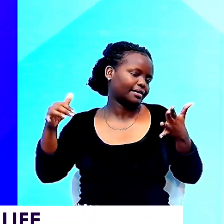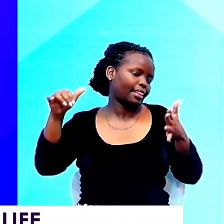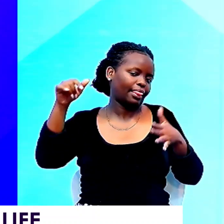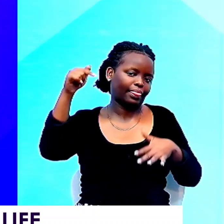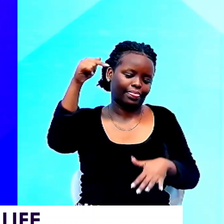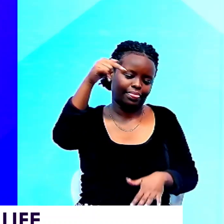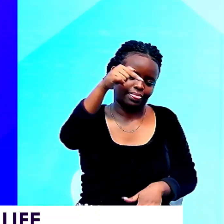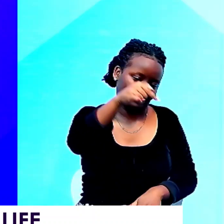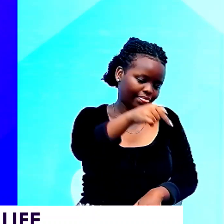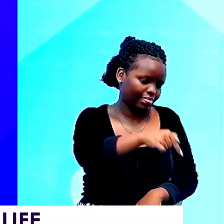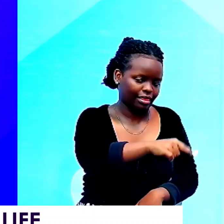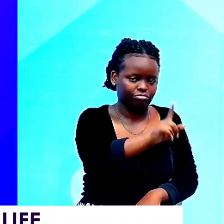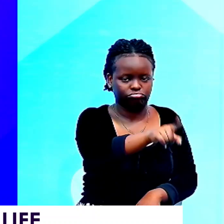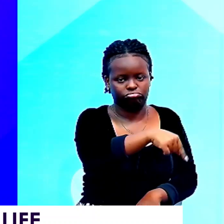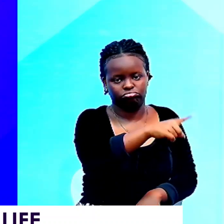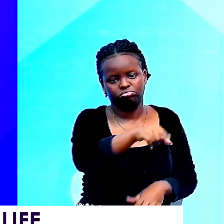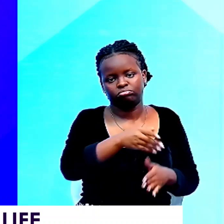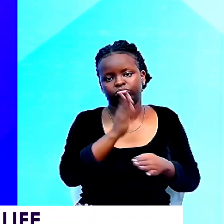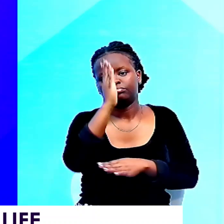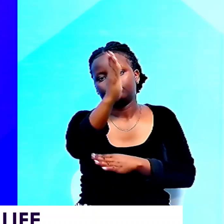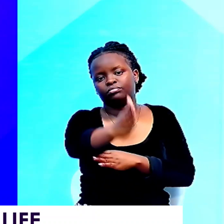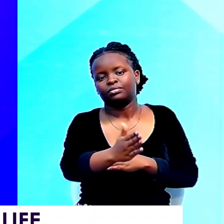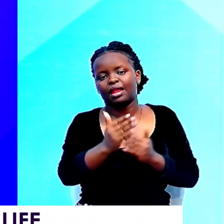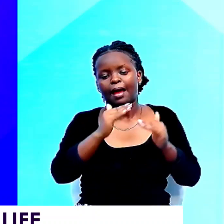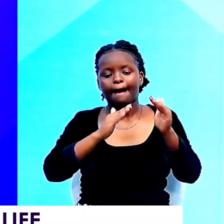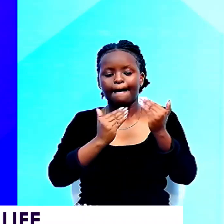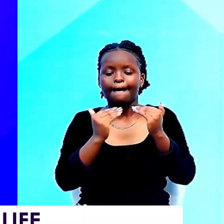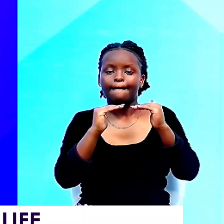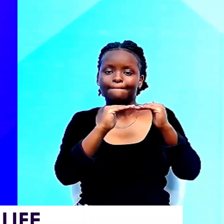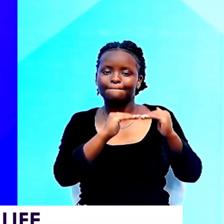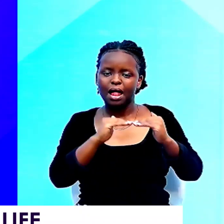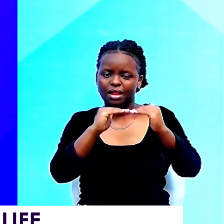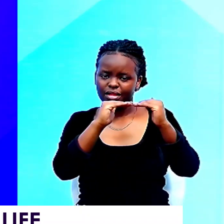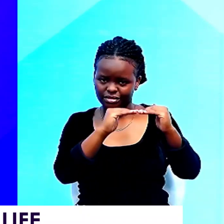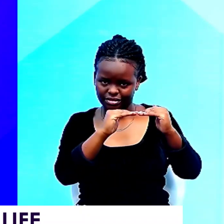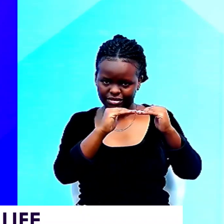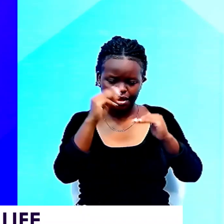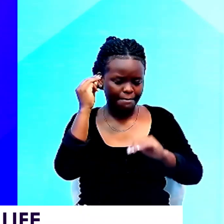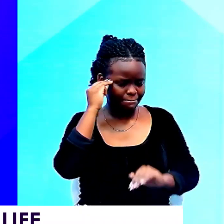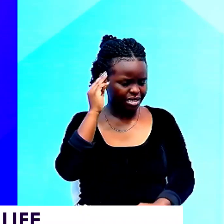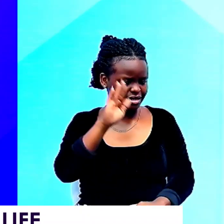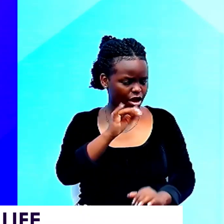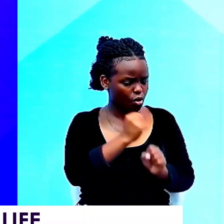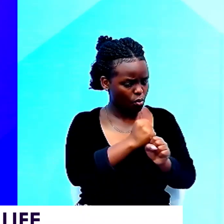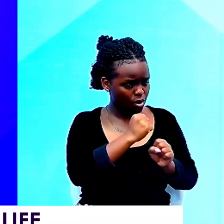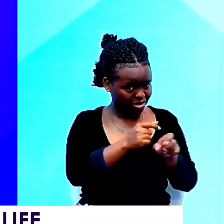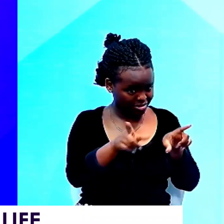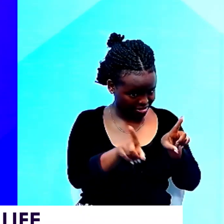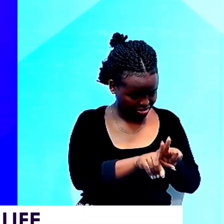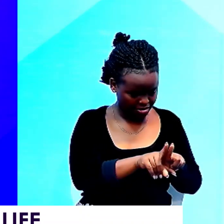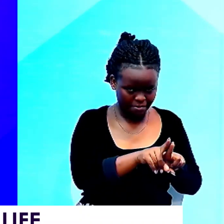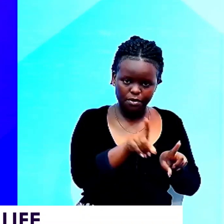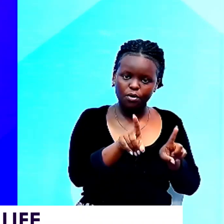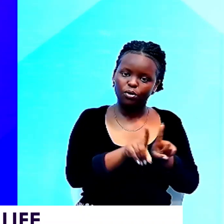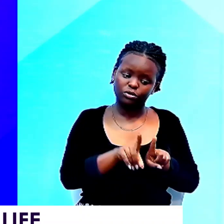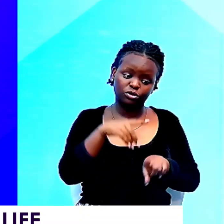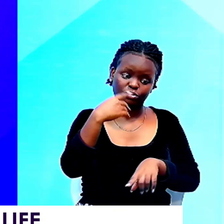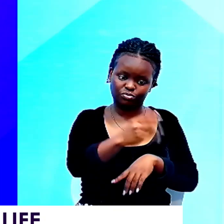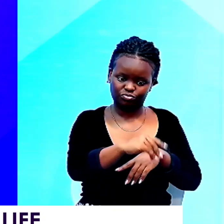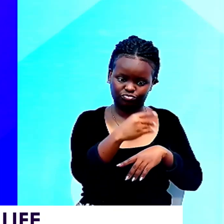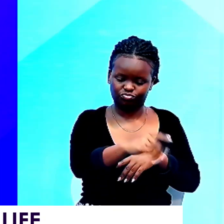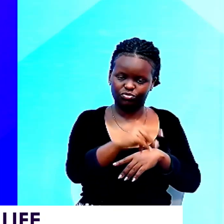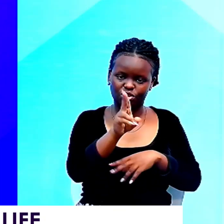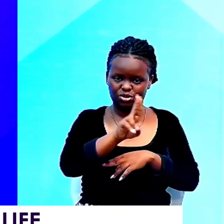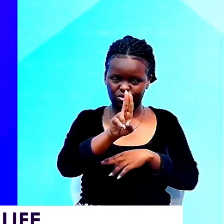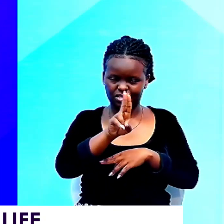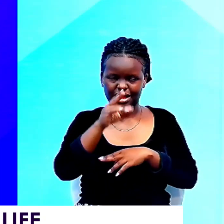wrong. So you balance, but make sure that your mind is at work as well as you're also using the rod. I don't